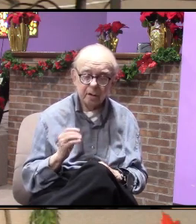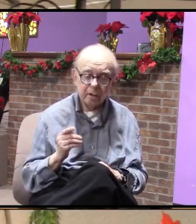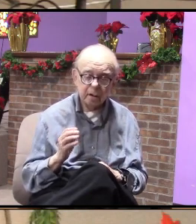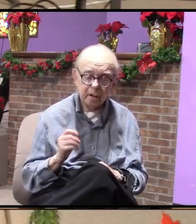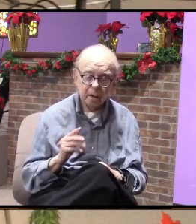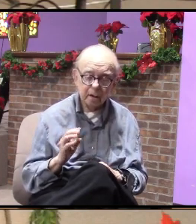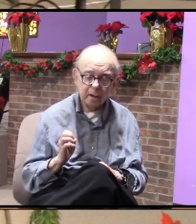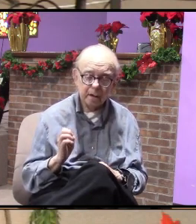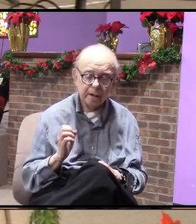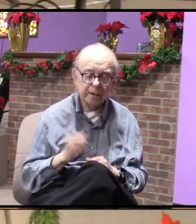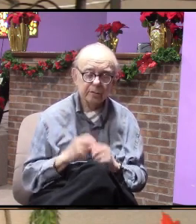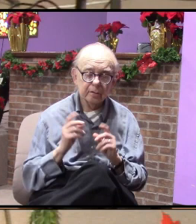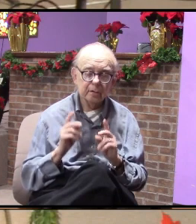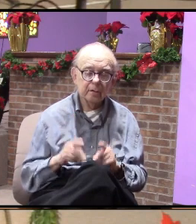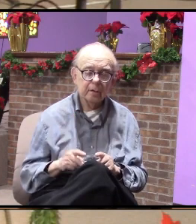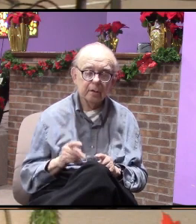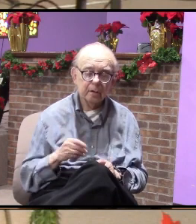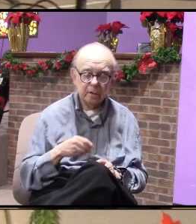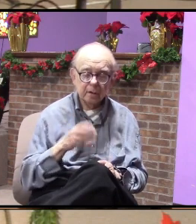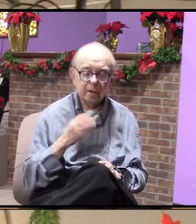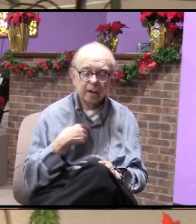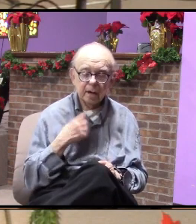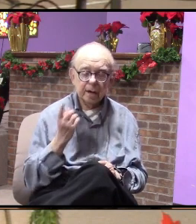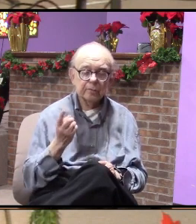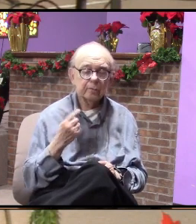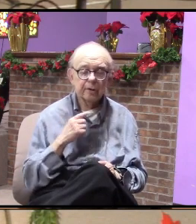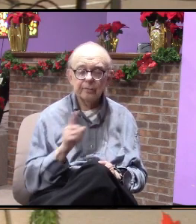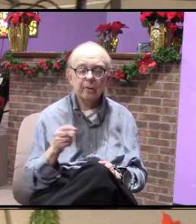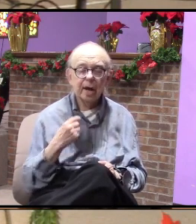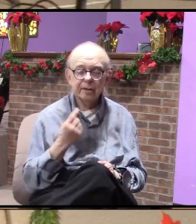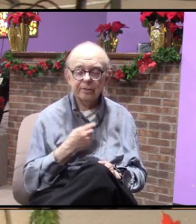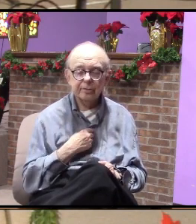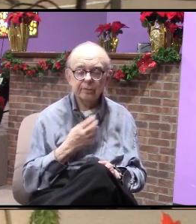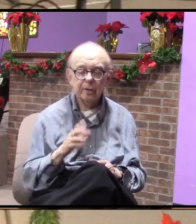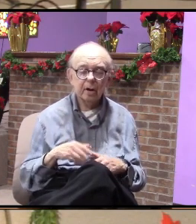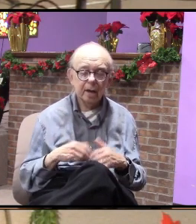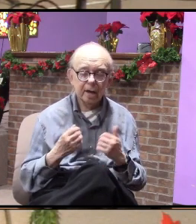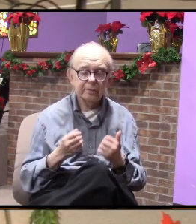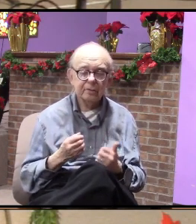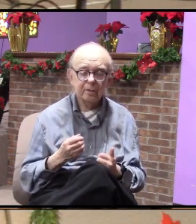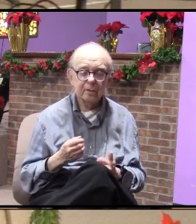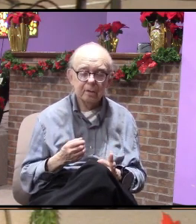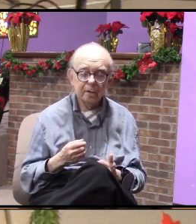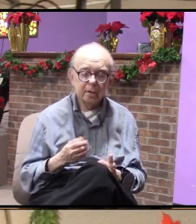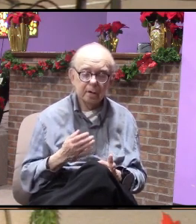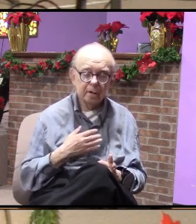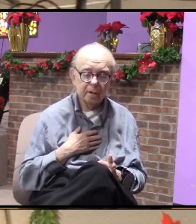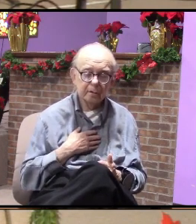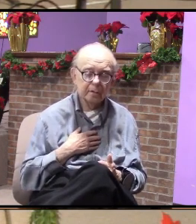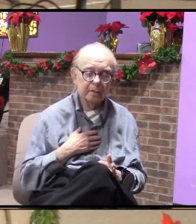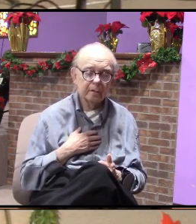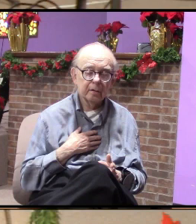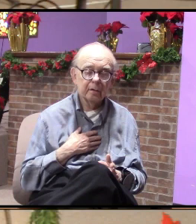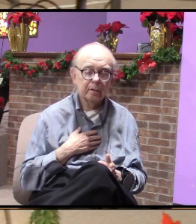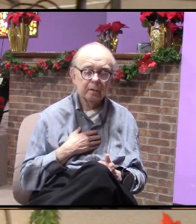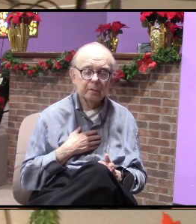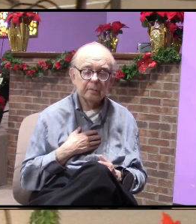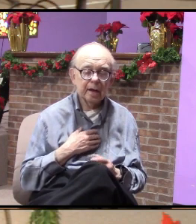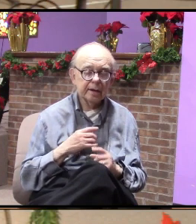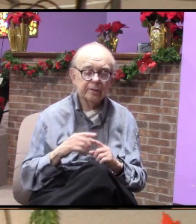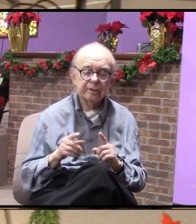Each and every one of us, God has a cadence for our lives. My cadence is not your